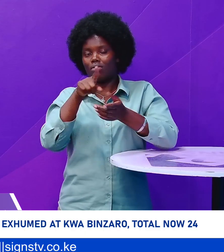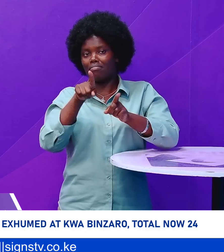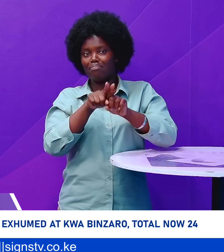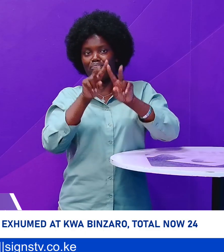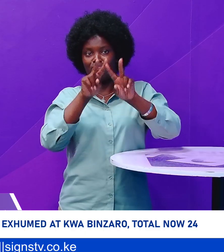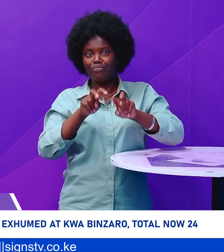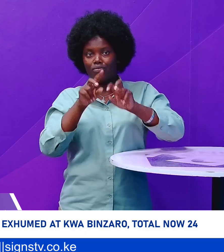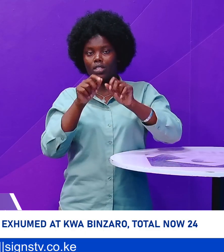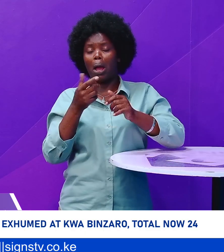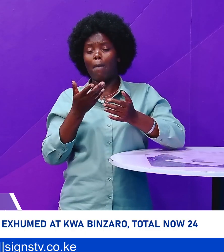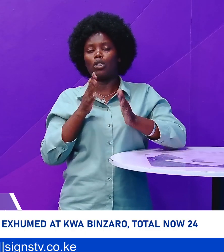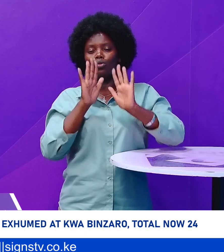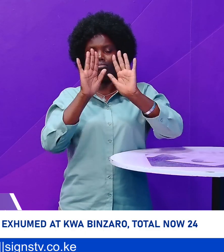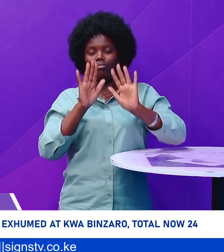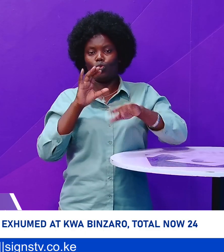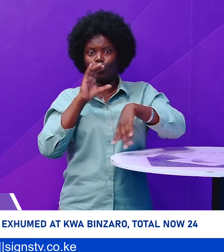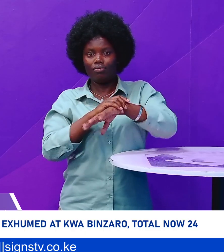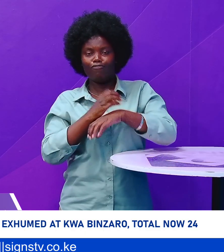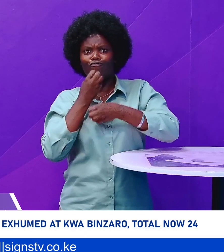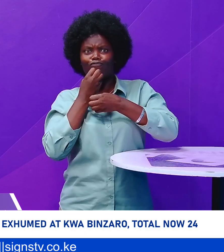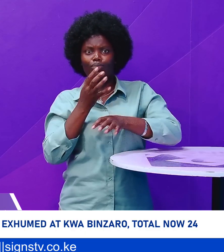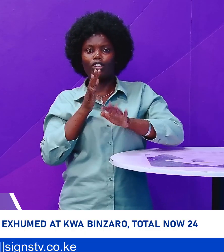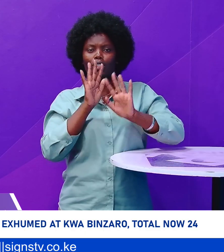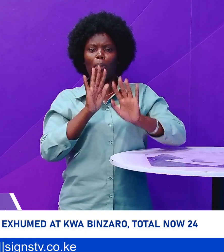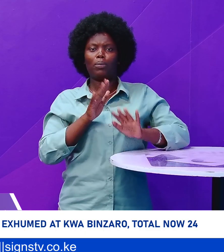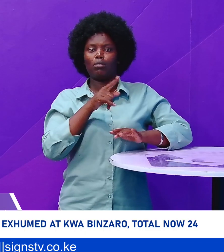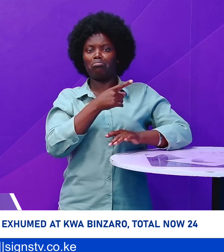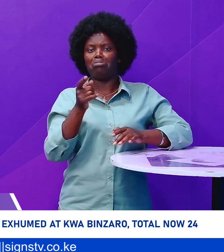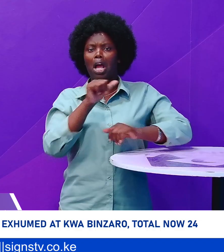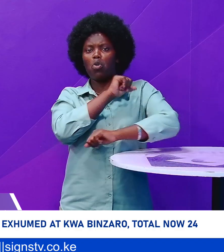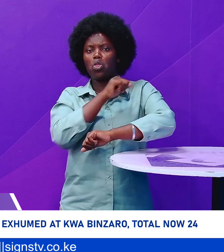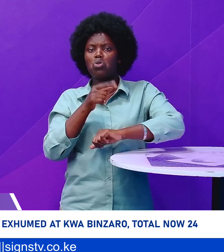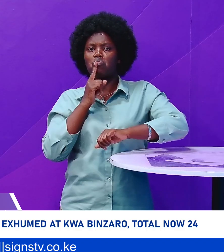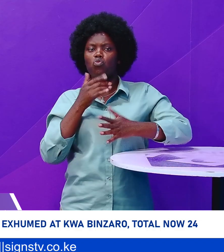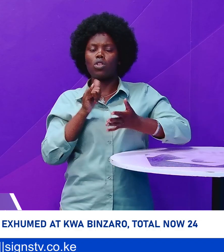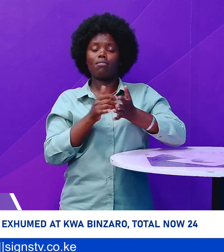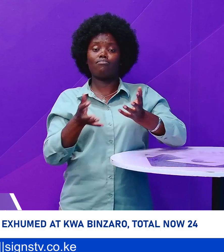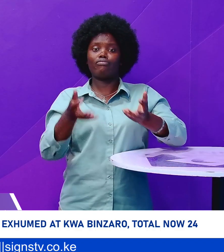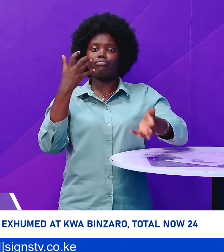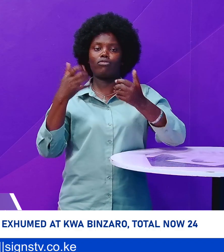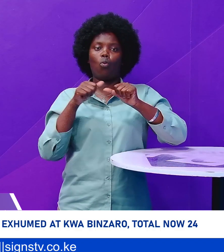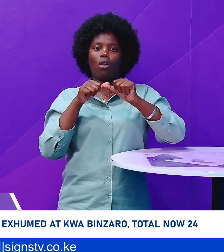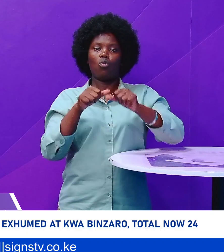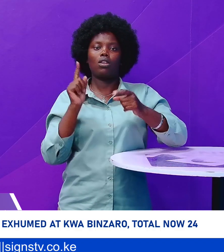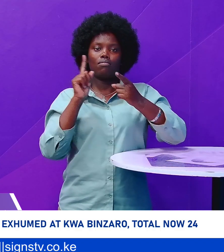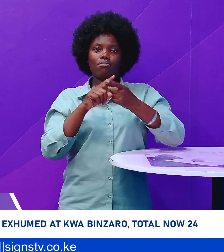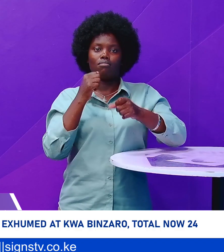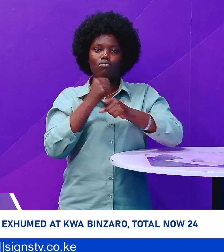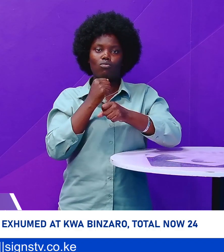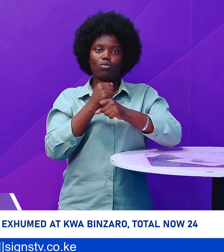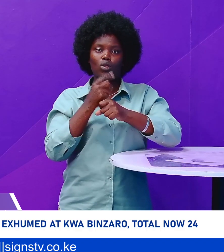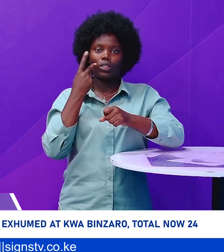exhumed. Police reported that 11 suspects have been arrested and are